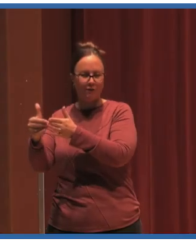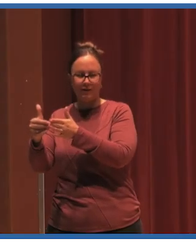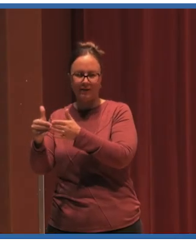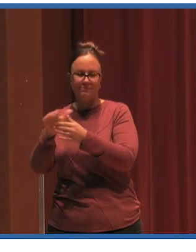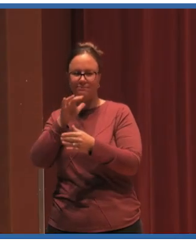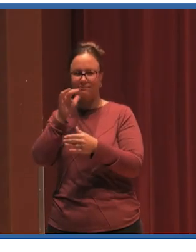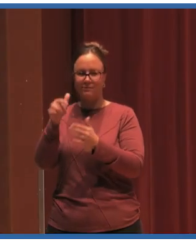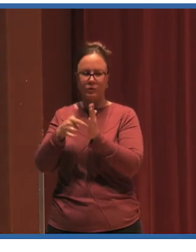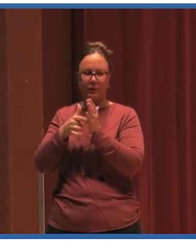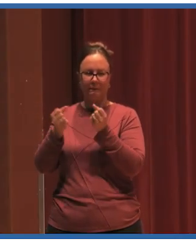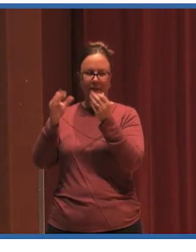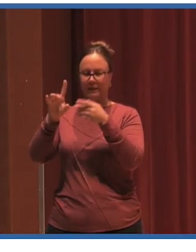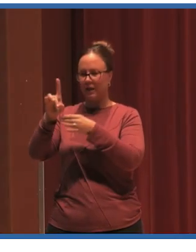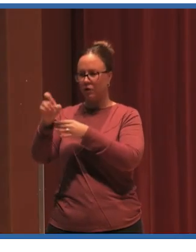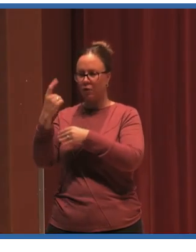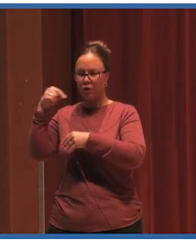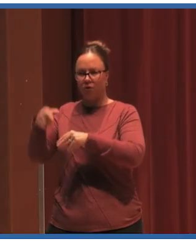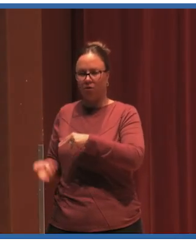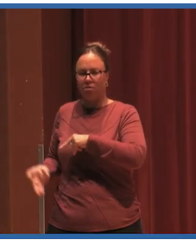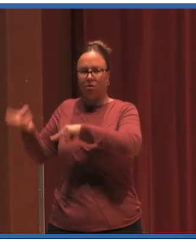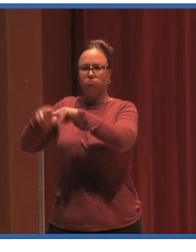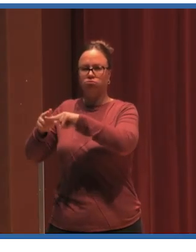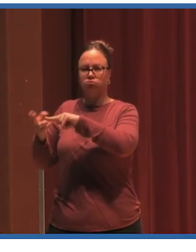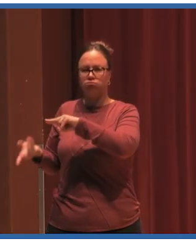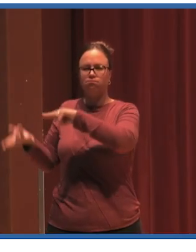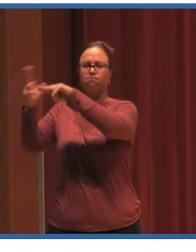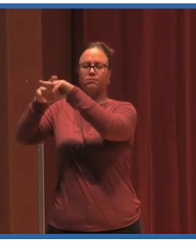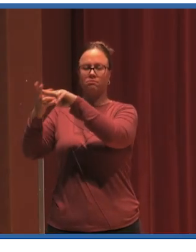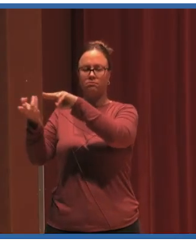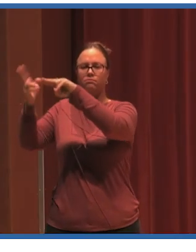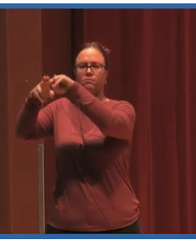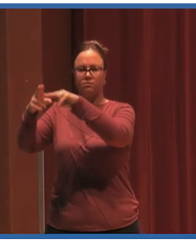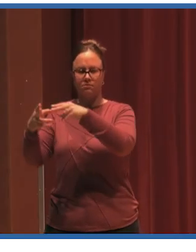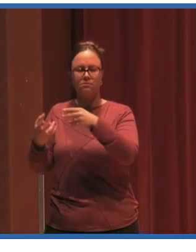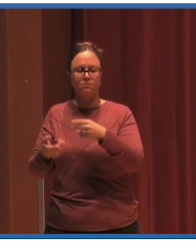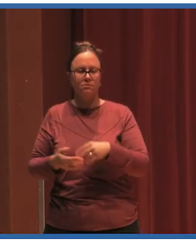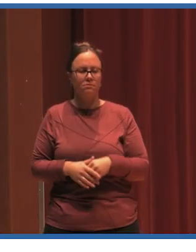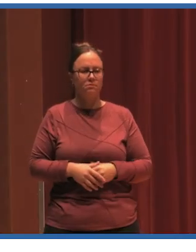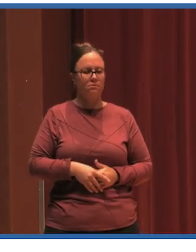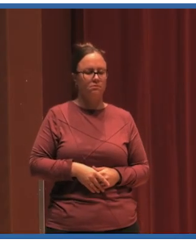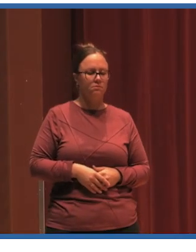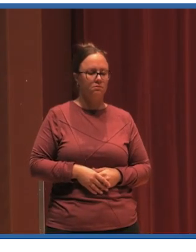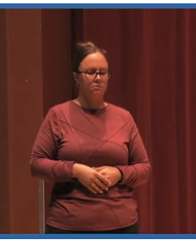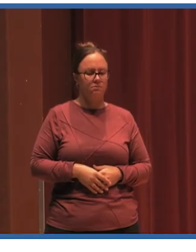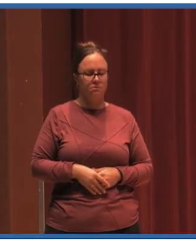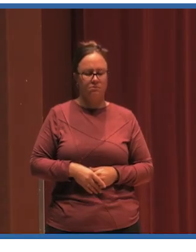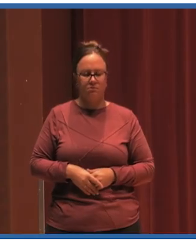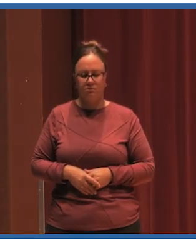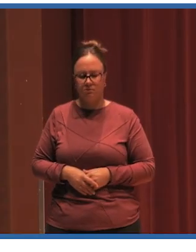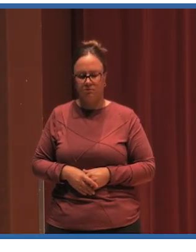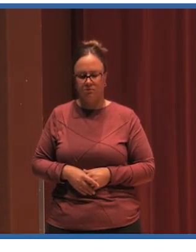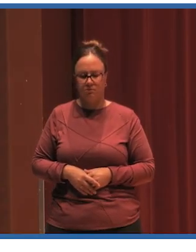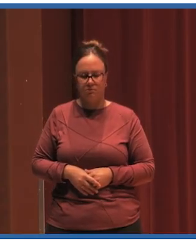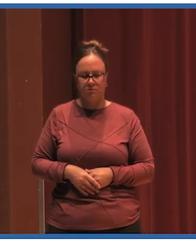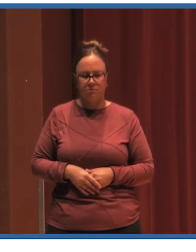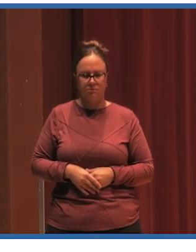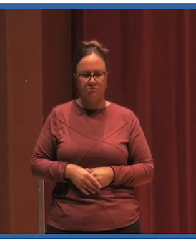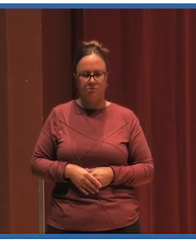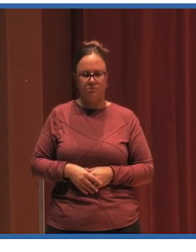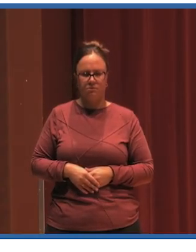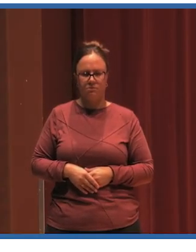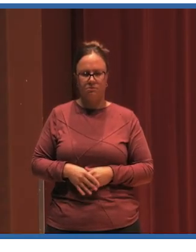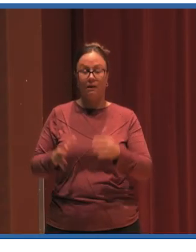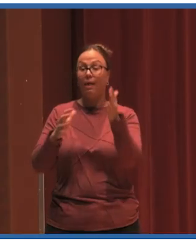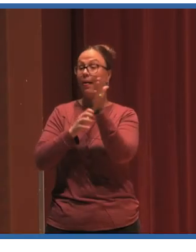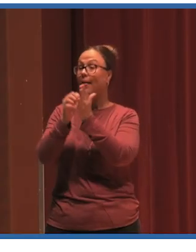the demographics of Utah have changed in the last 10 years. Used to be predominantly people who didn't smoke and drink, and now